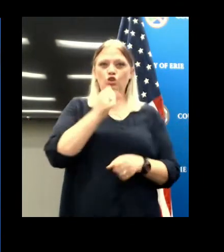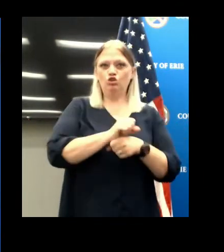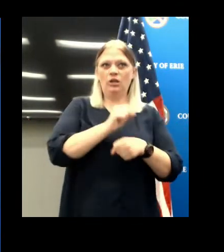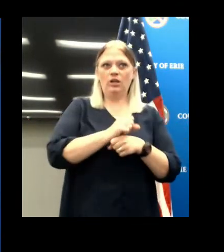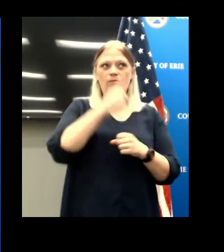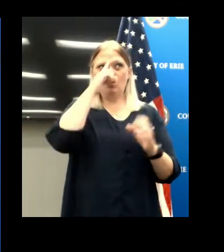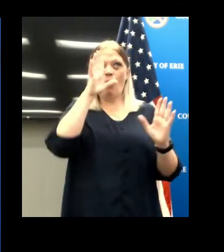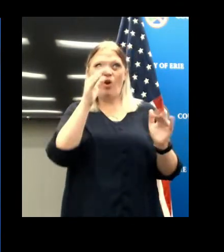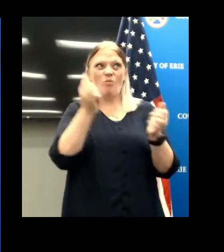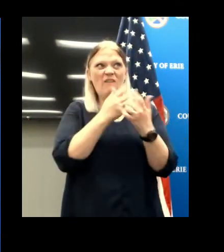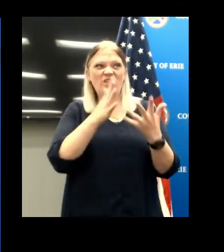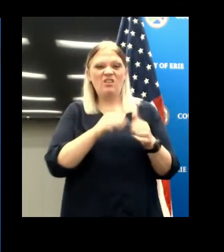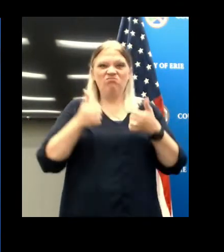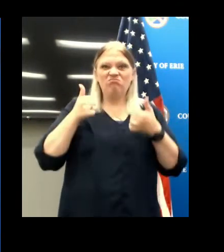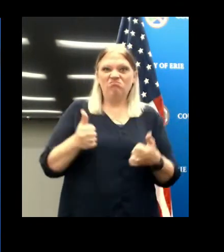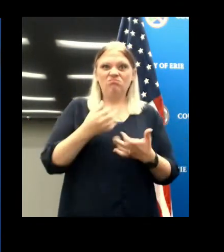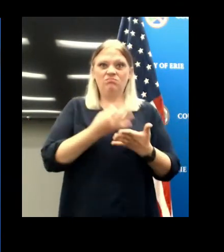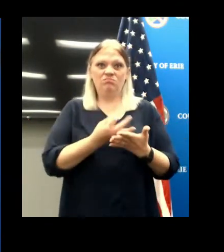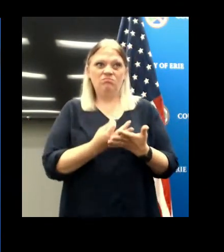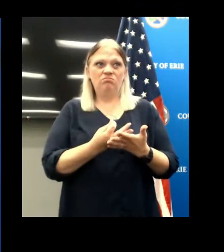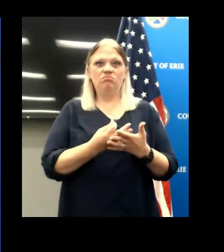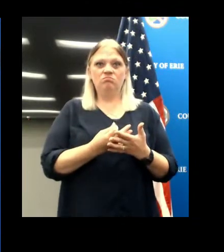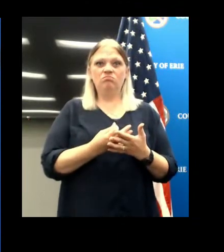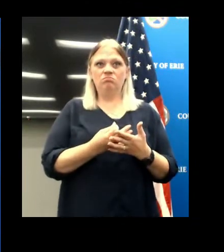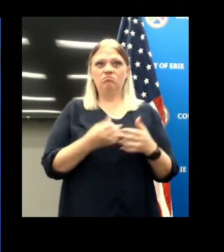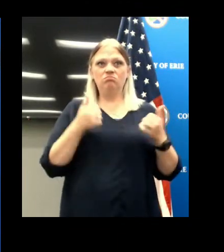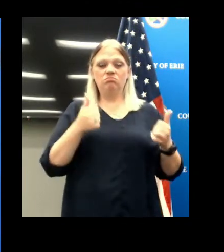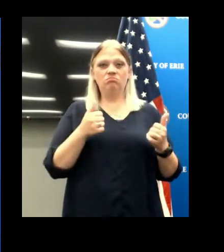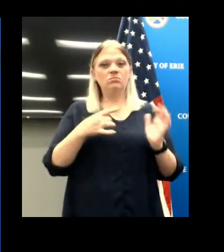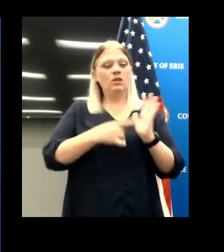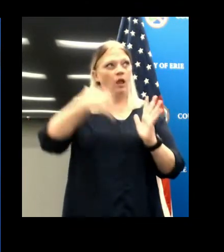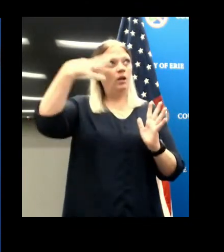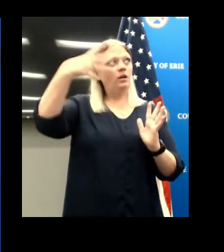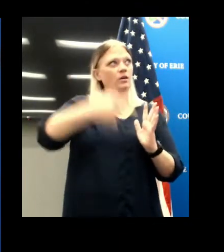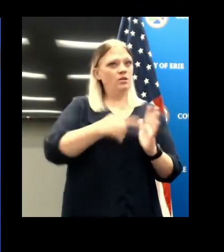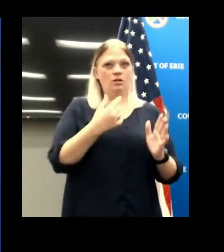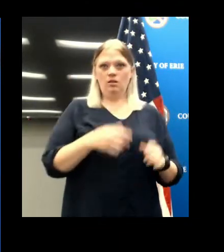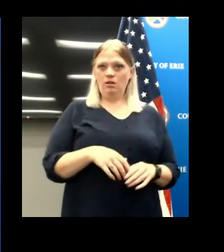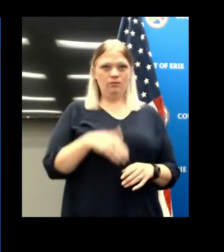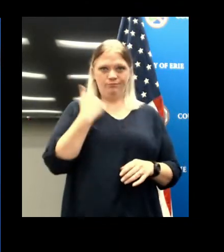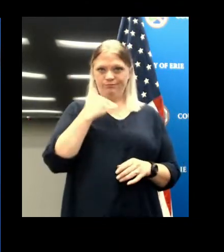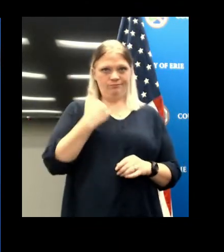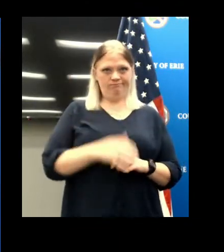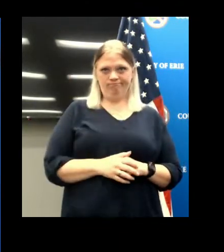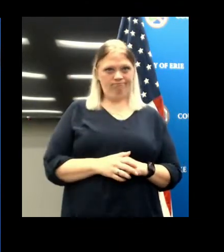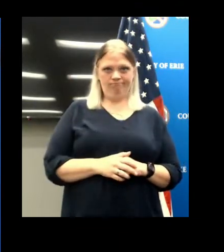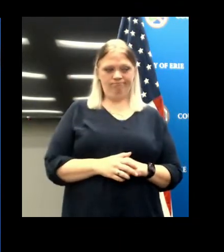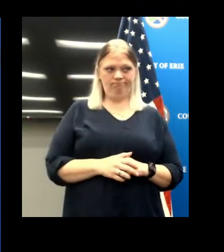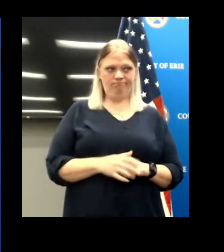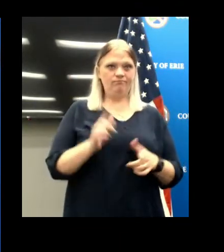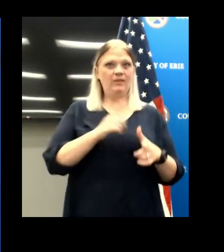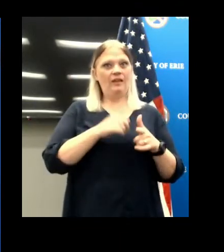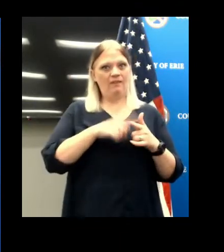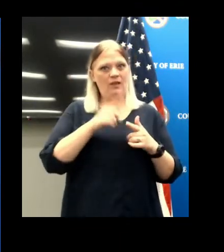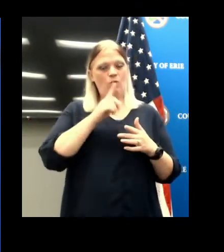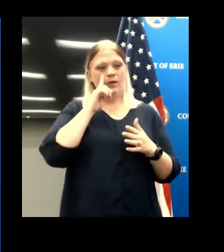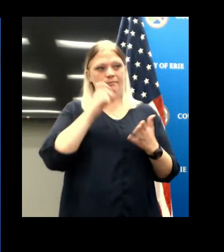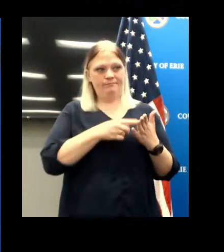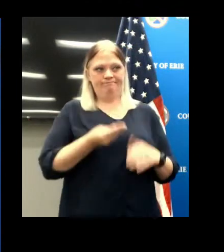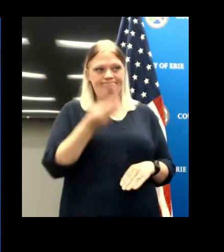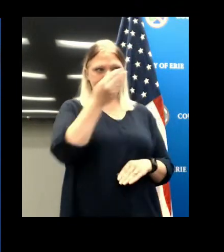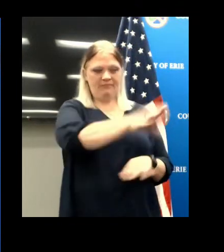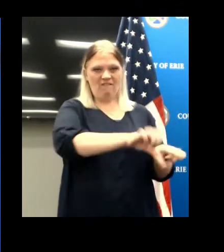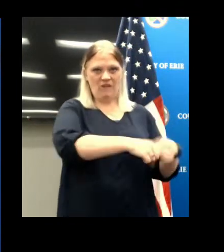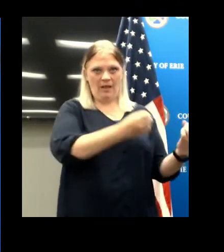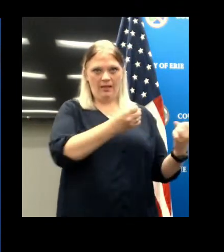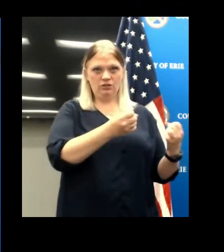well financially. Great job. Occasionally there's one that's not doing well. We'll give them notice of a violation, and if it's done